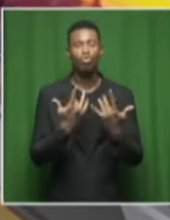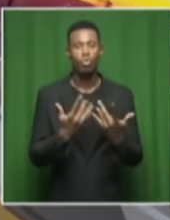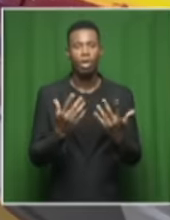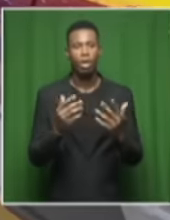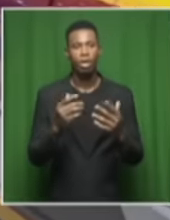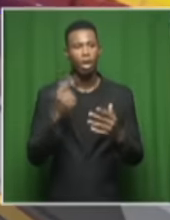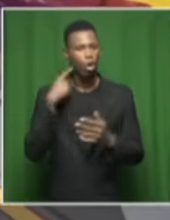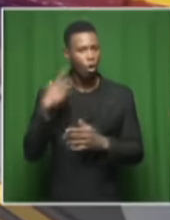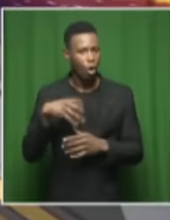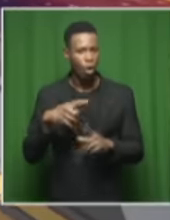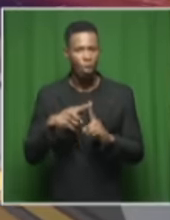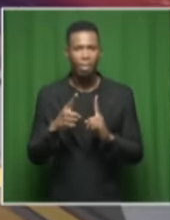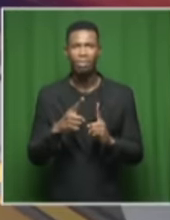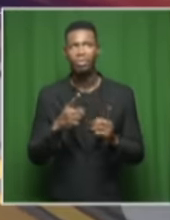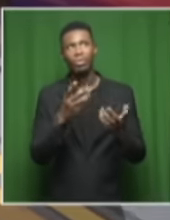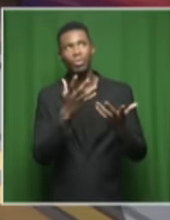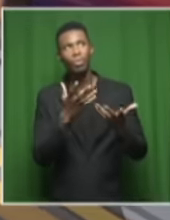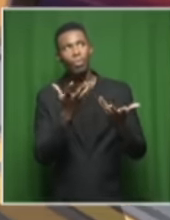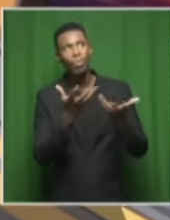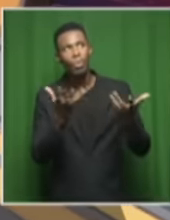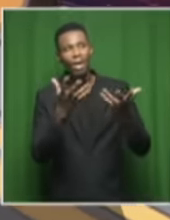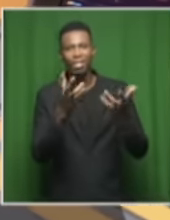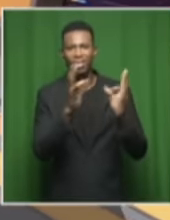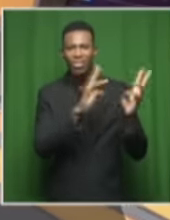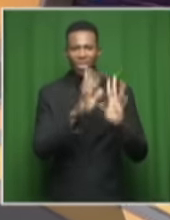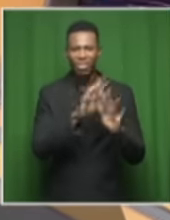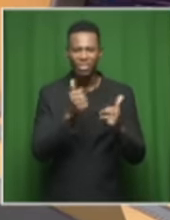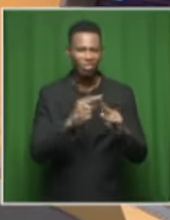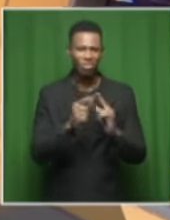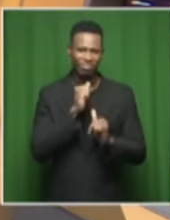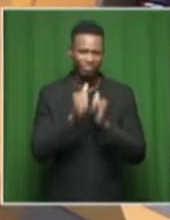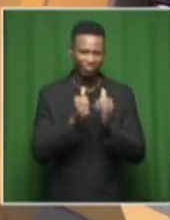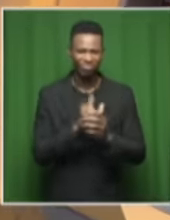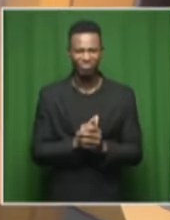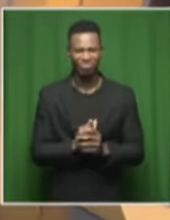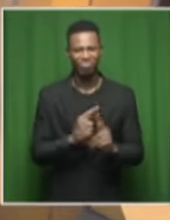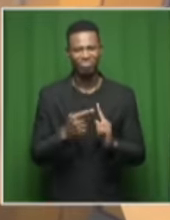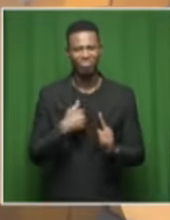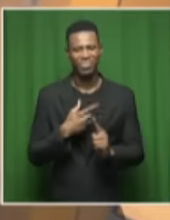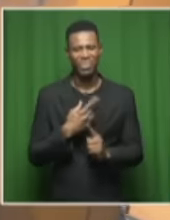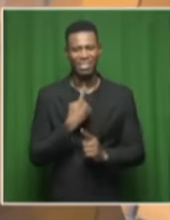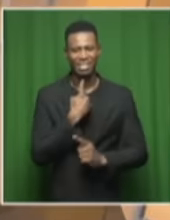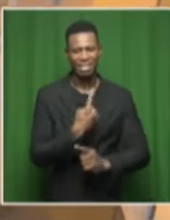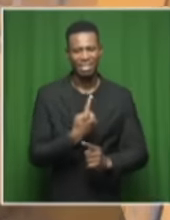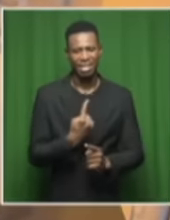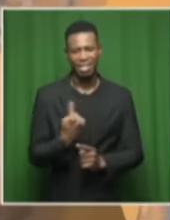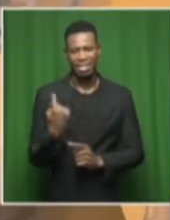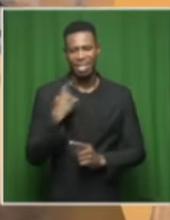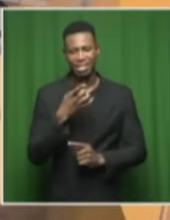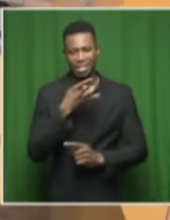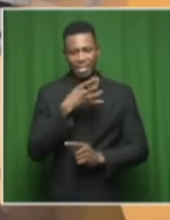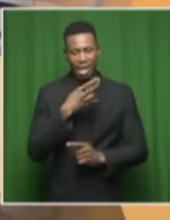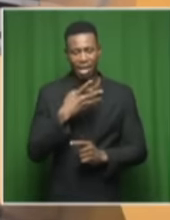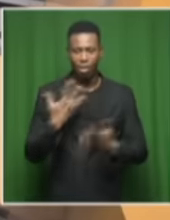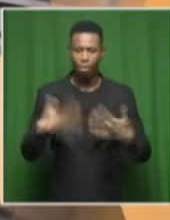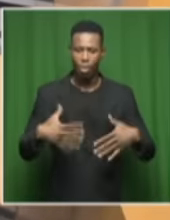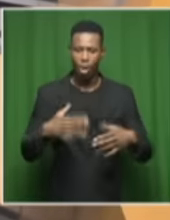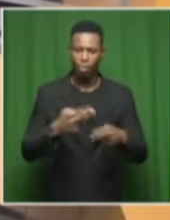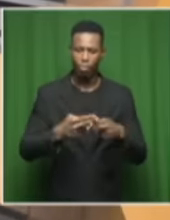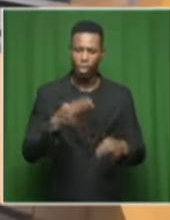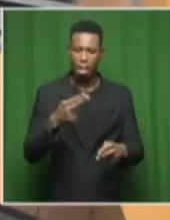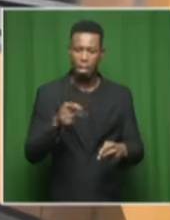not that great, but we don't mind. But I want to start with just talking about Saturday's final and the fact that South